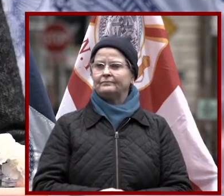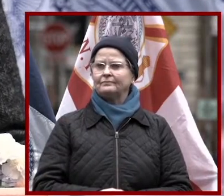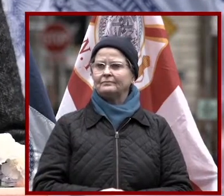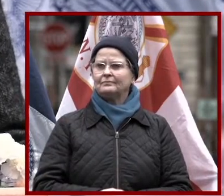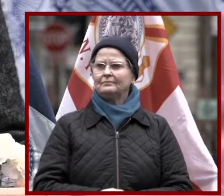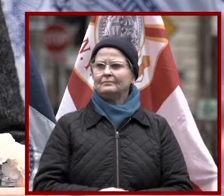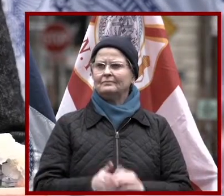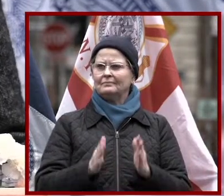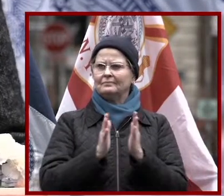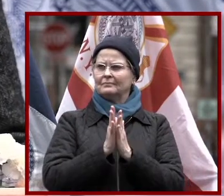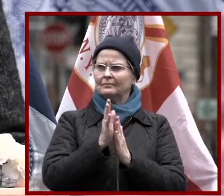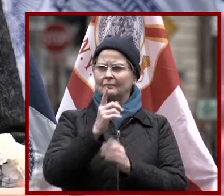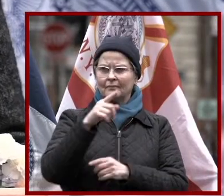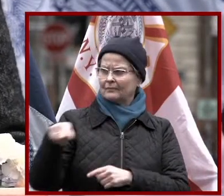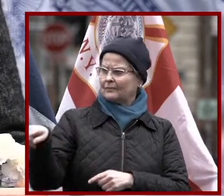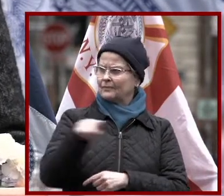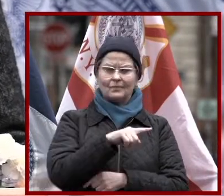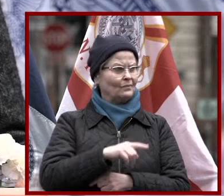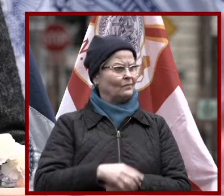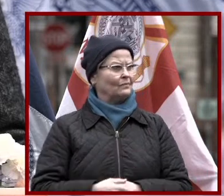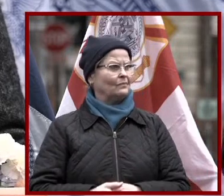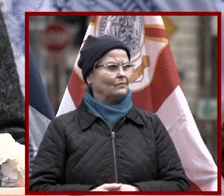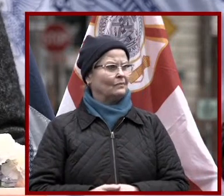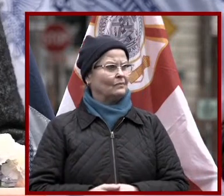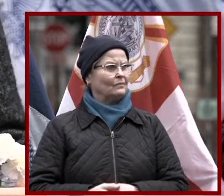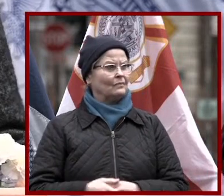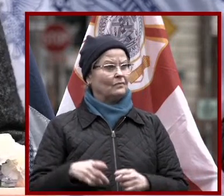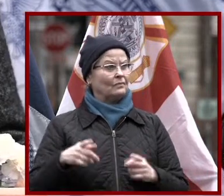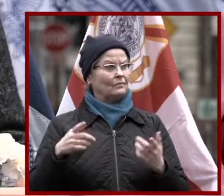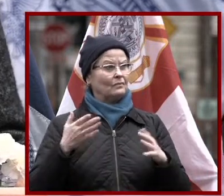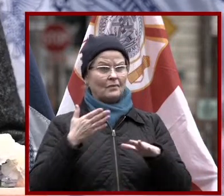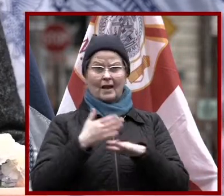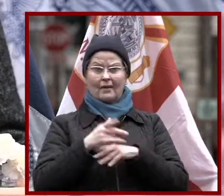I ask you all, when you leave this,